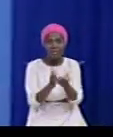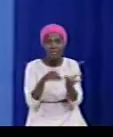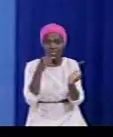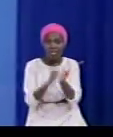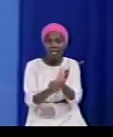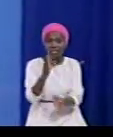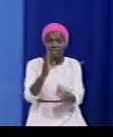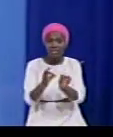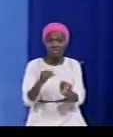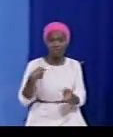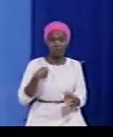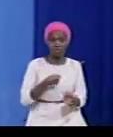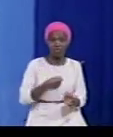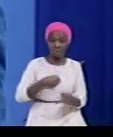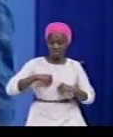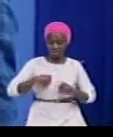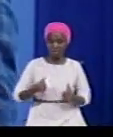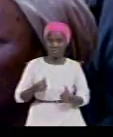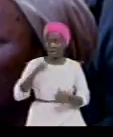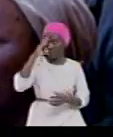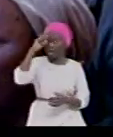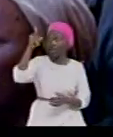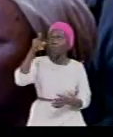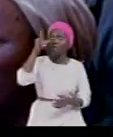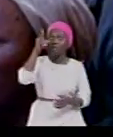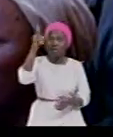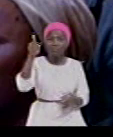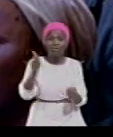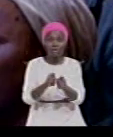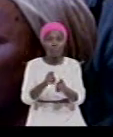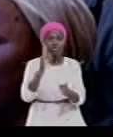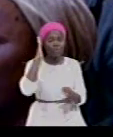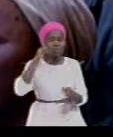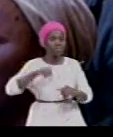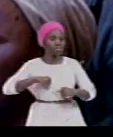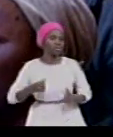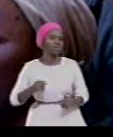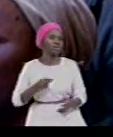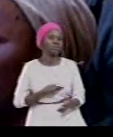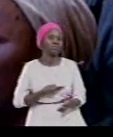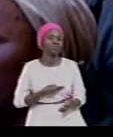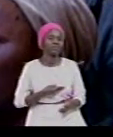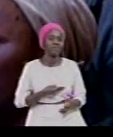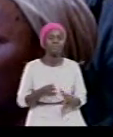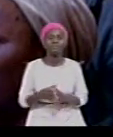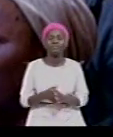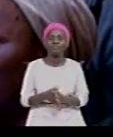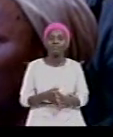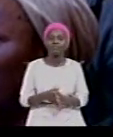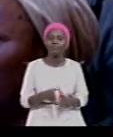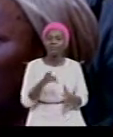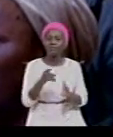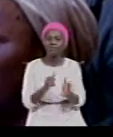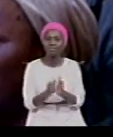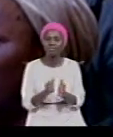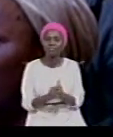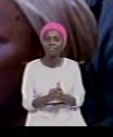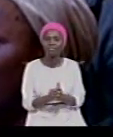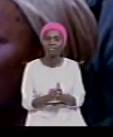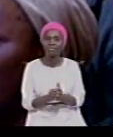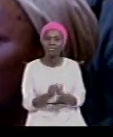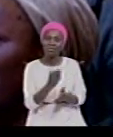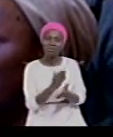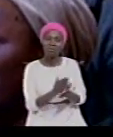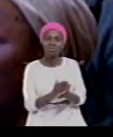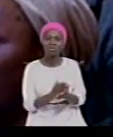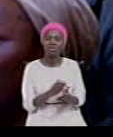deny us. You know, some those people that do not their Bible right side up, they say, once you come to Christ,